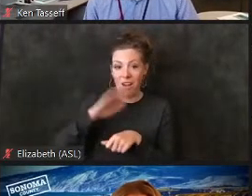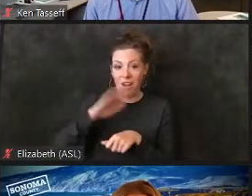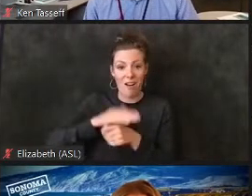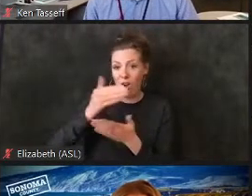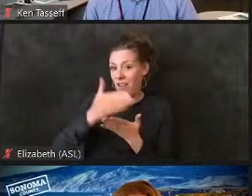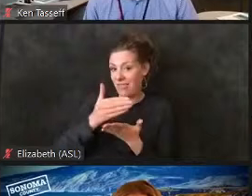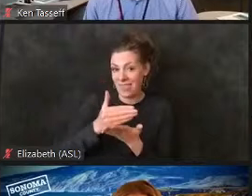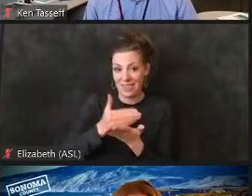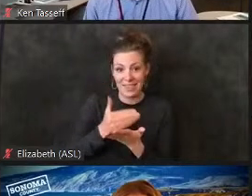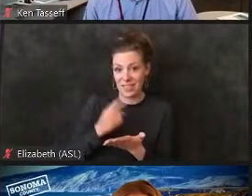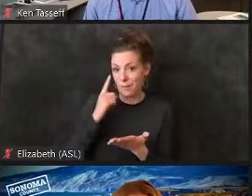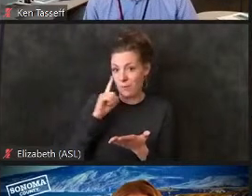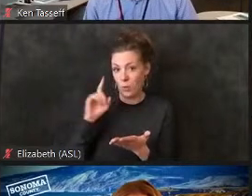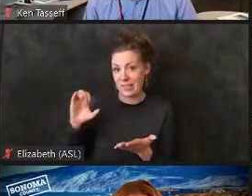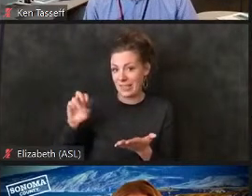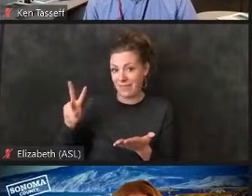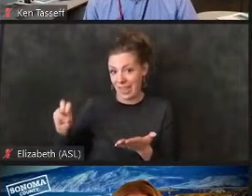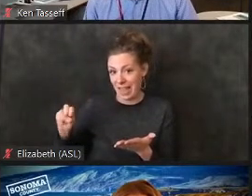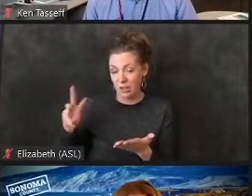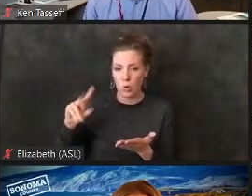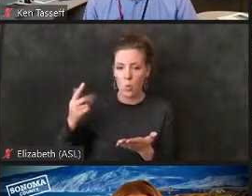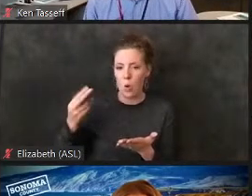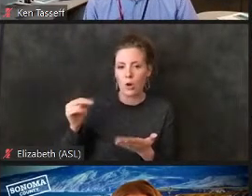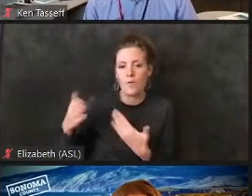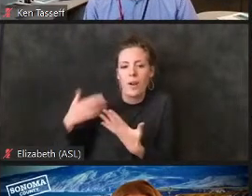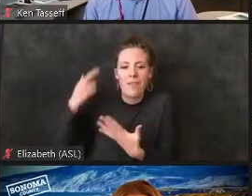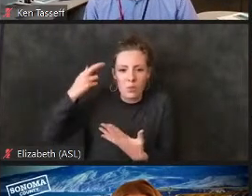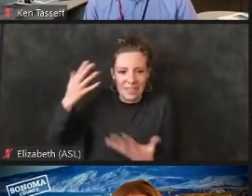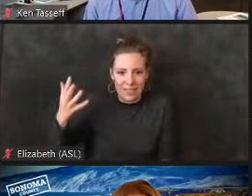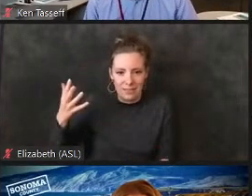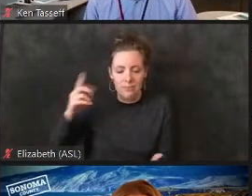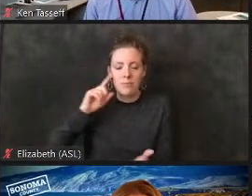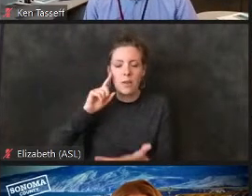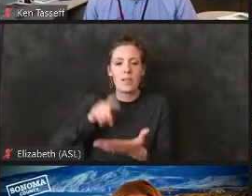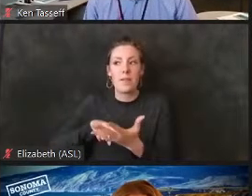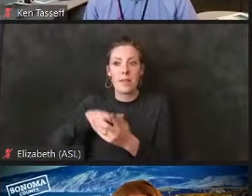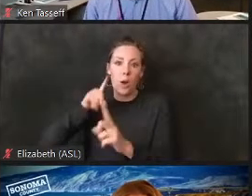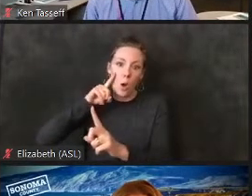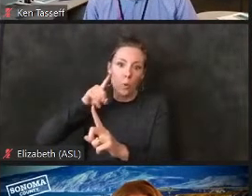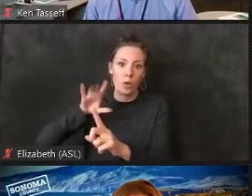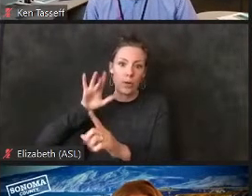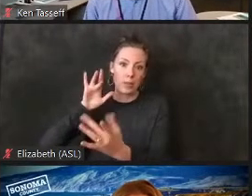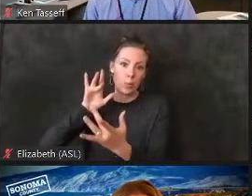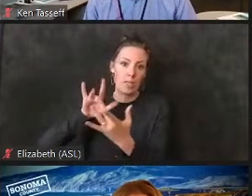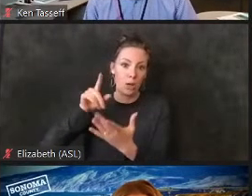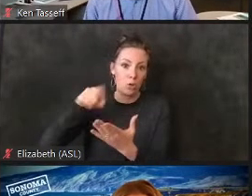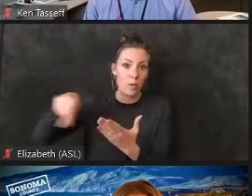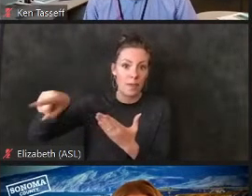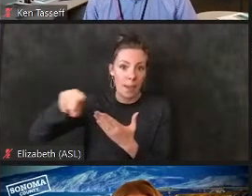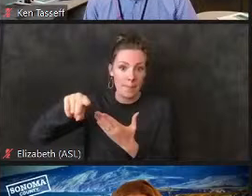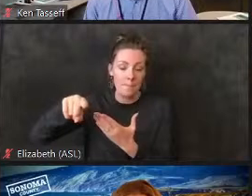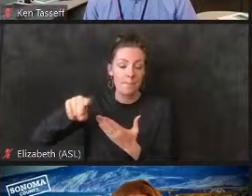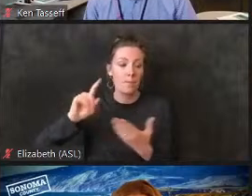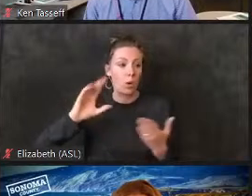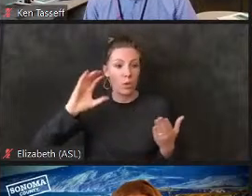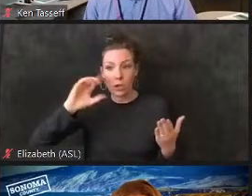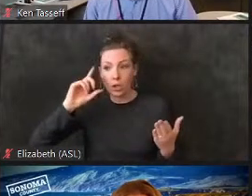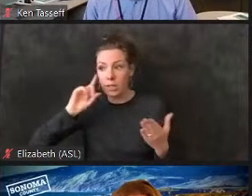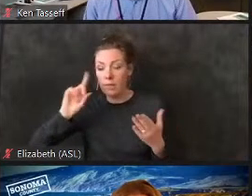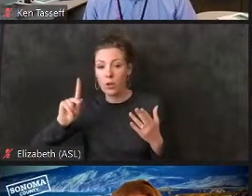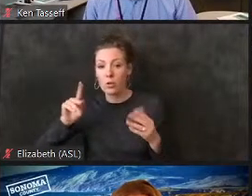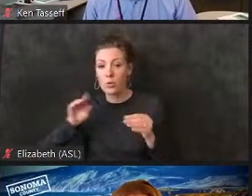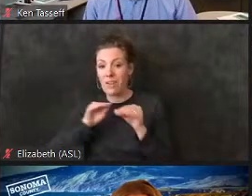the CVS or Walgreens list for whatever reason, and targeted them. We're also looking at the ones that currently have